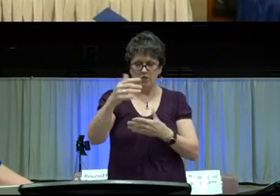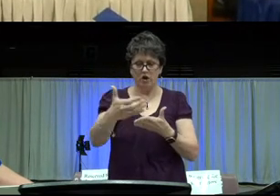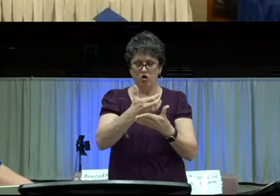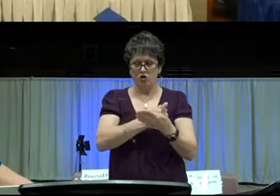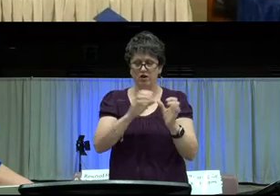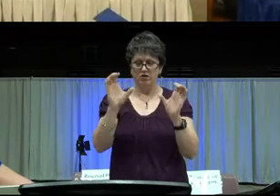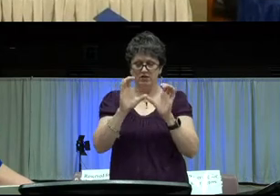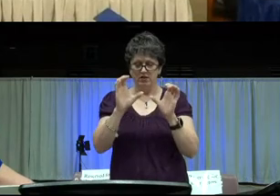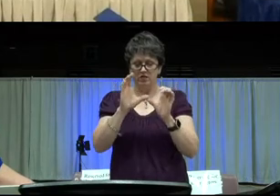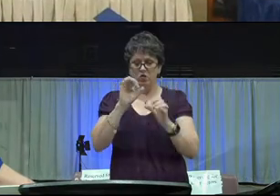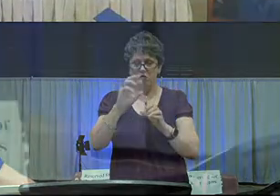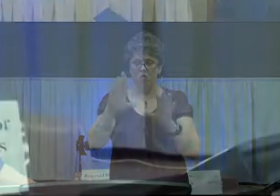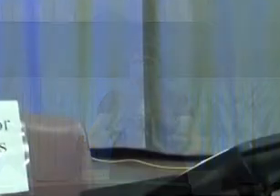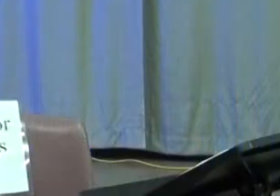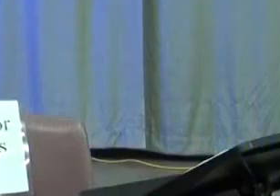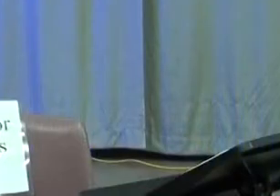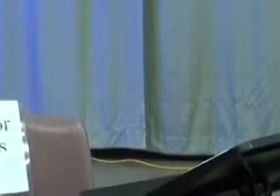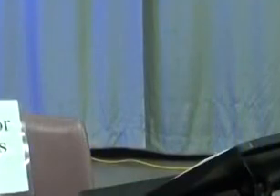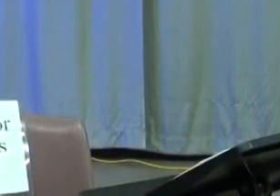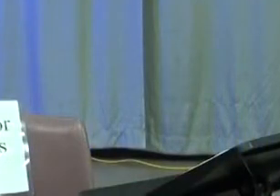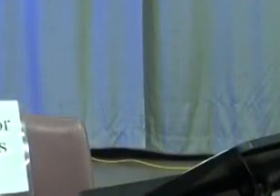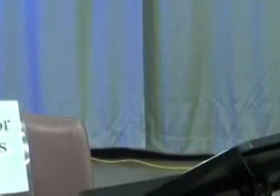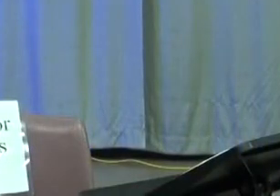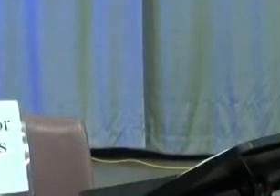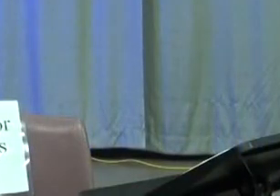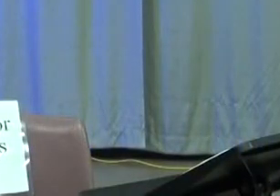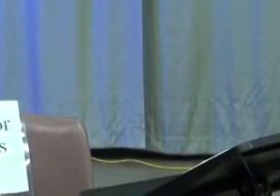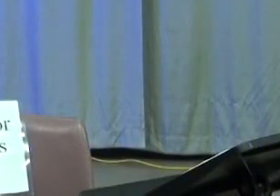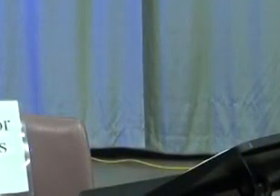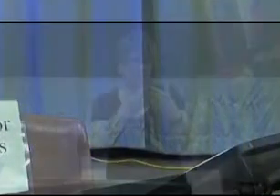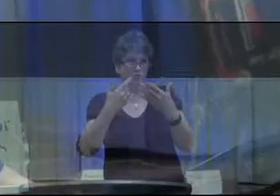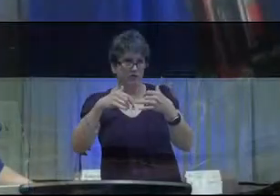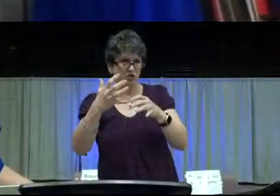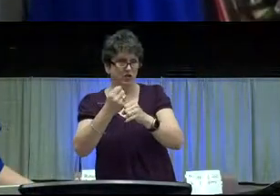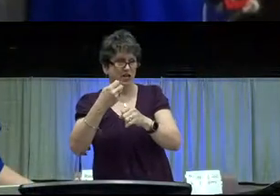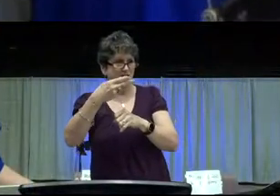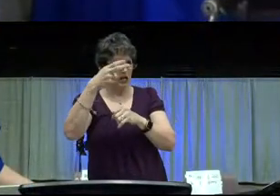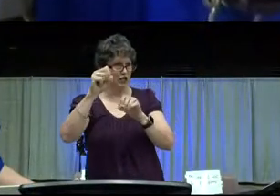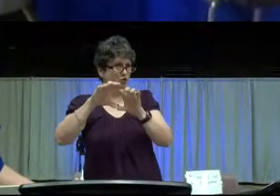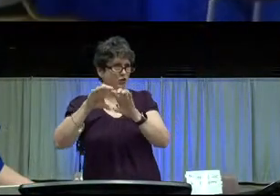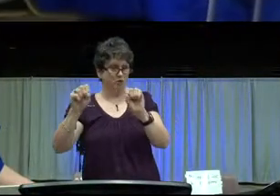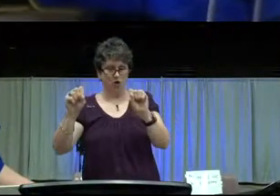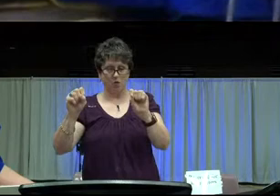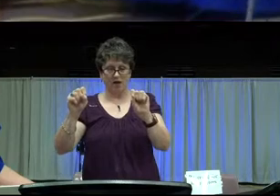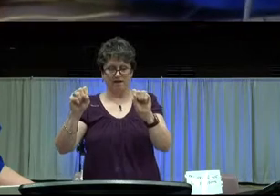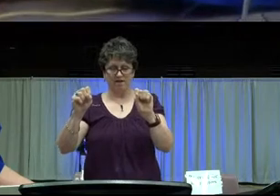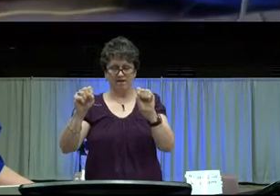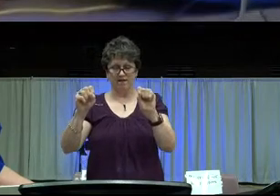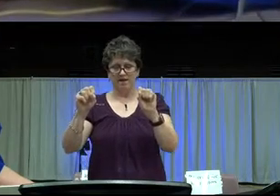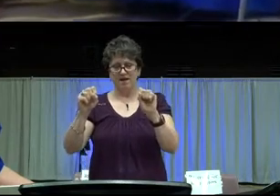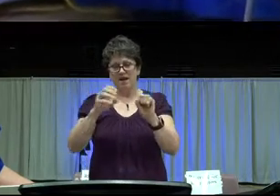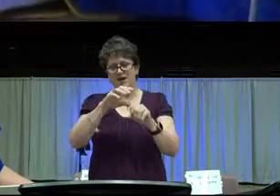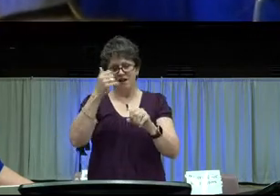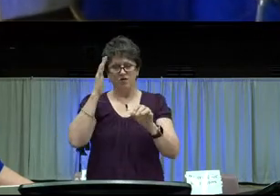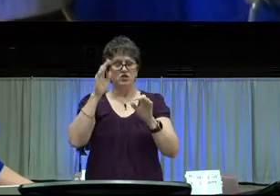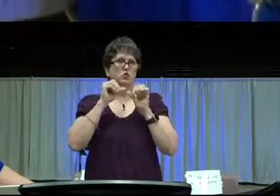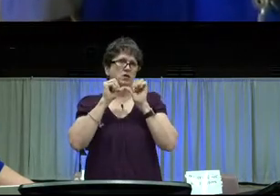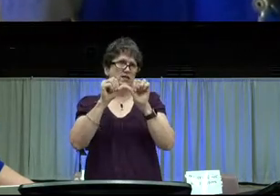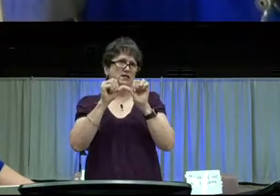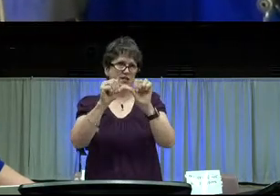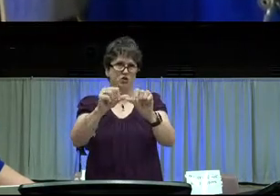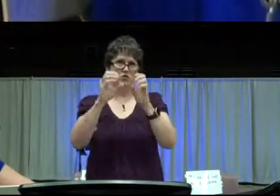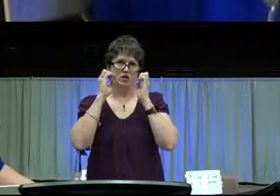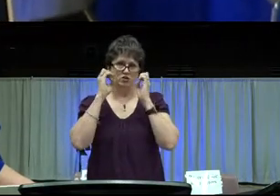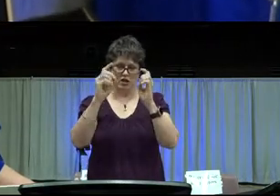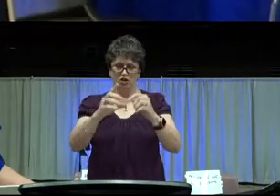earning a certificate or a degree, and some of you will still earn your high school diplomas, and others will be